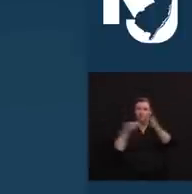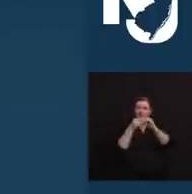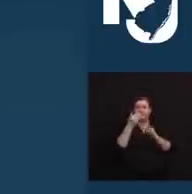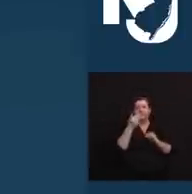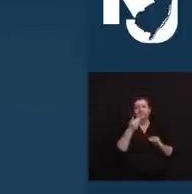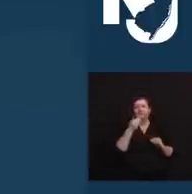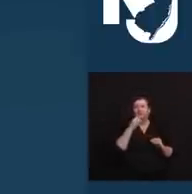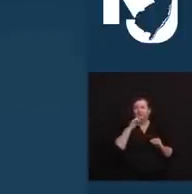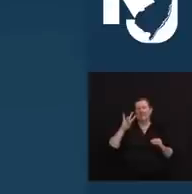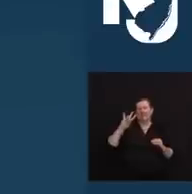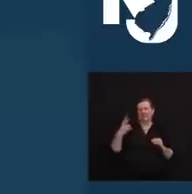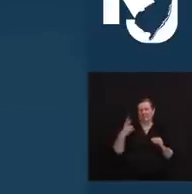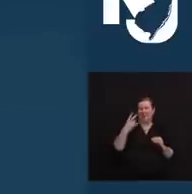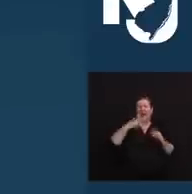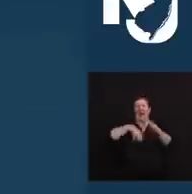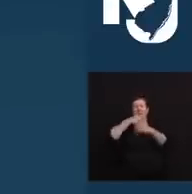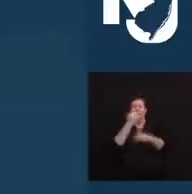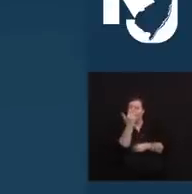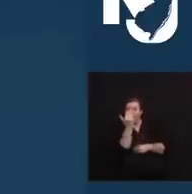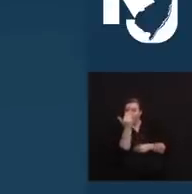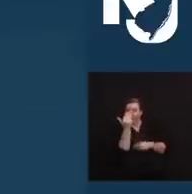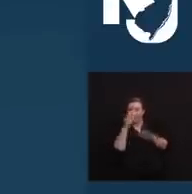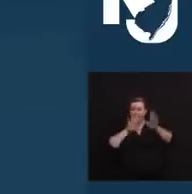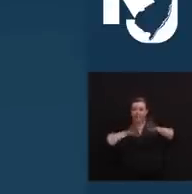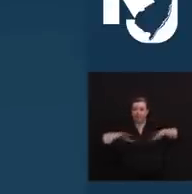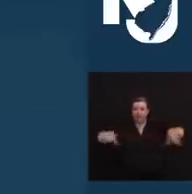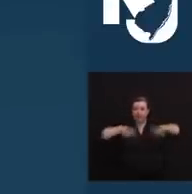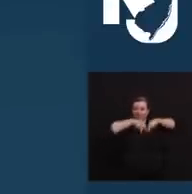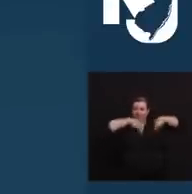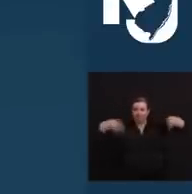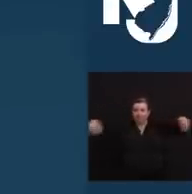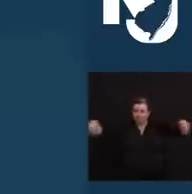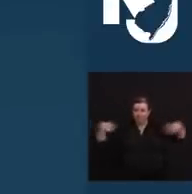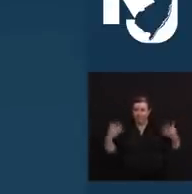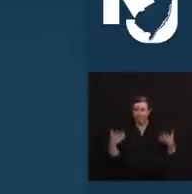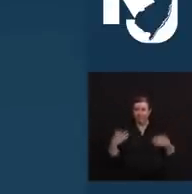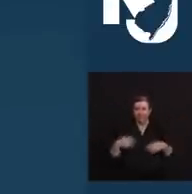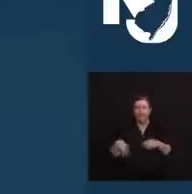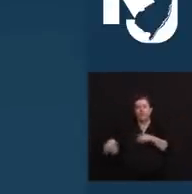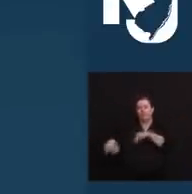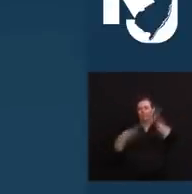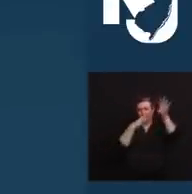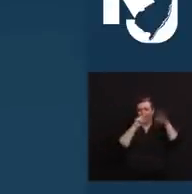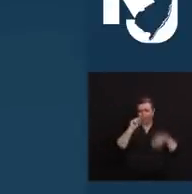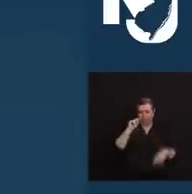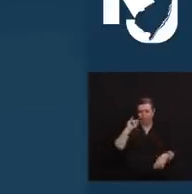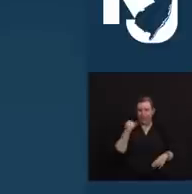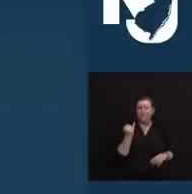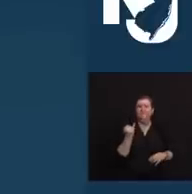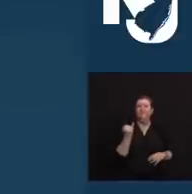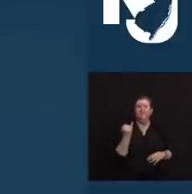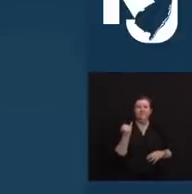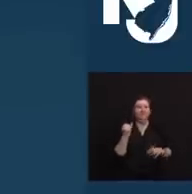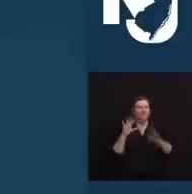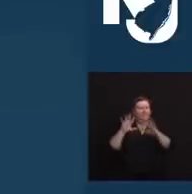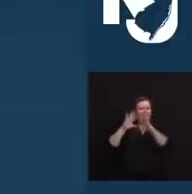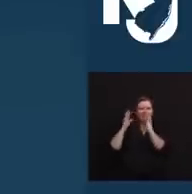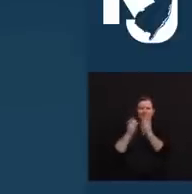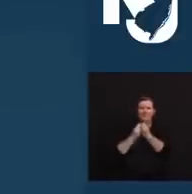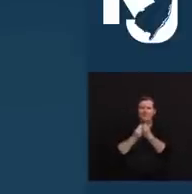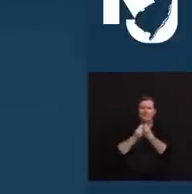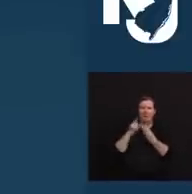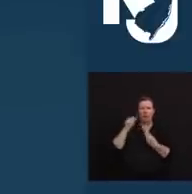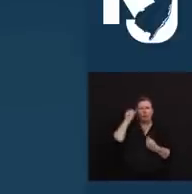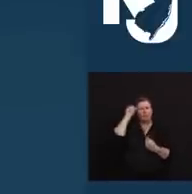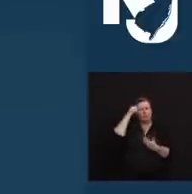Think about that. But she eventually found her way to New Jersey. She will be remembered by her family and friends for her exceptional cooking and baking, as well as